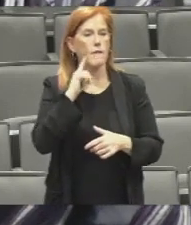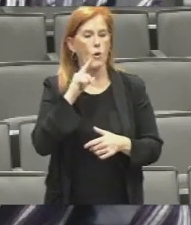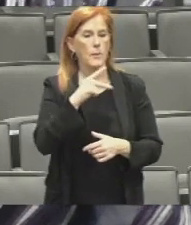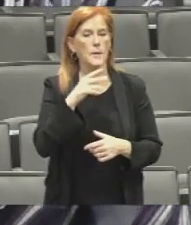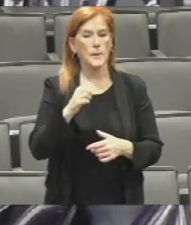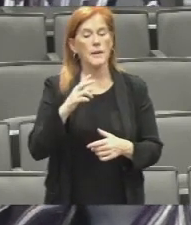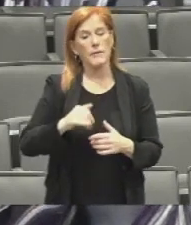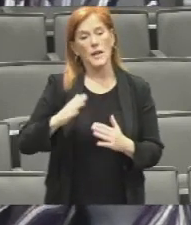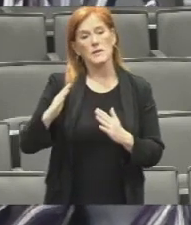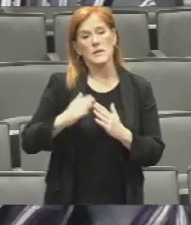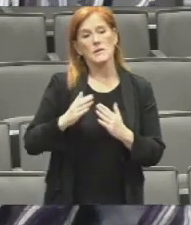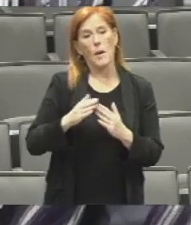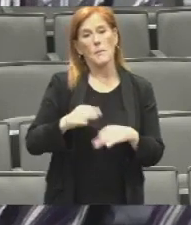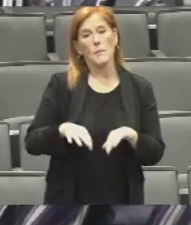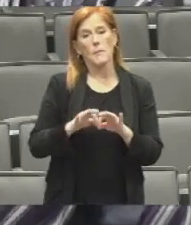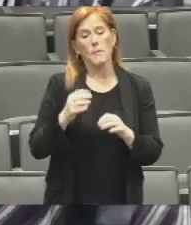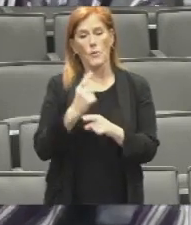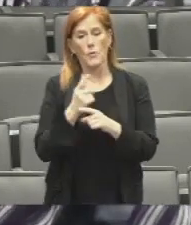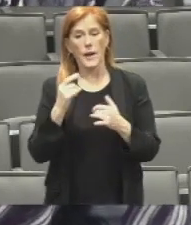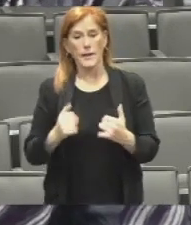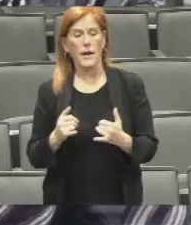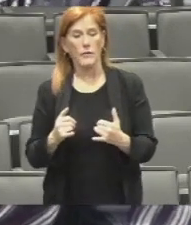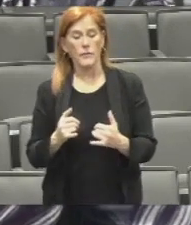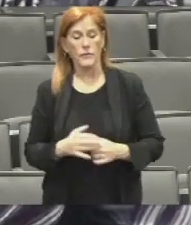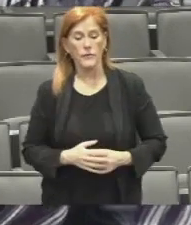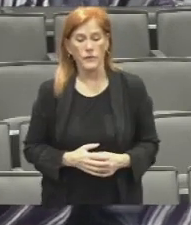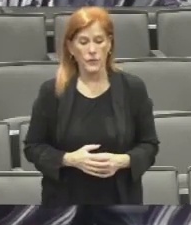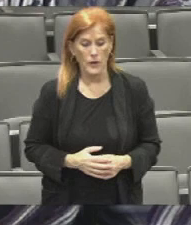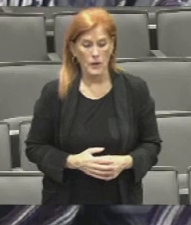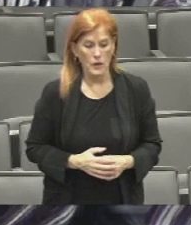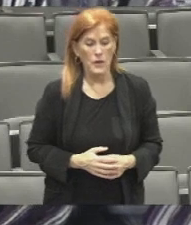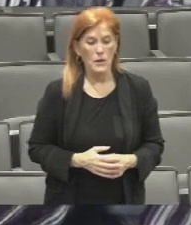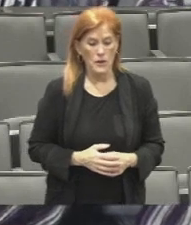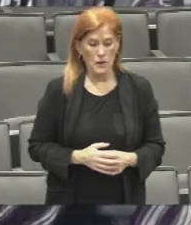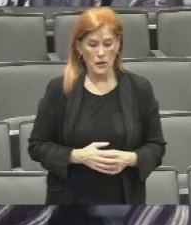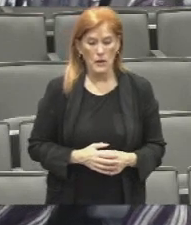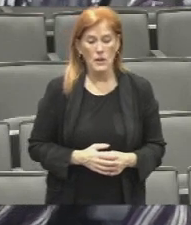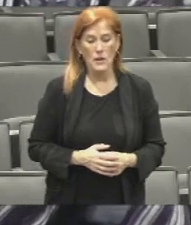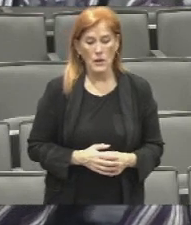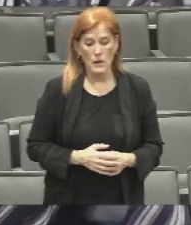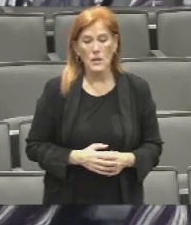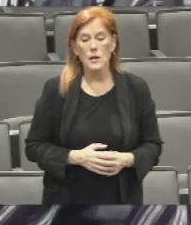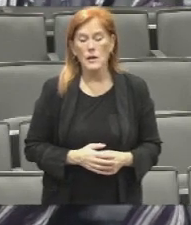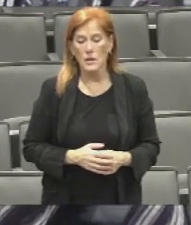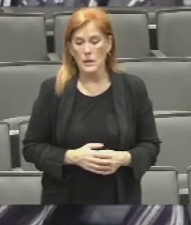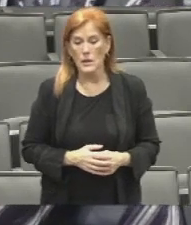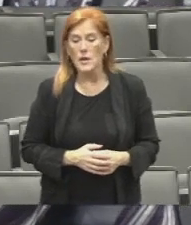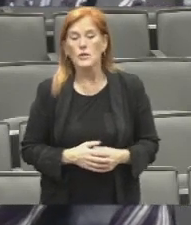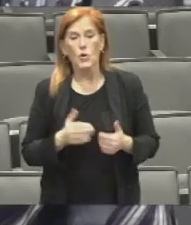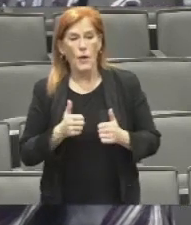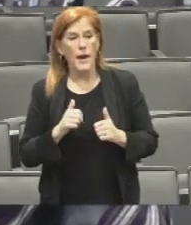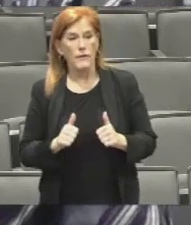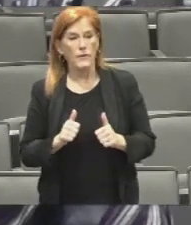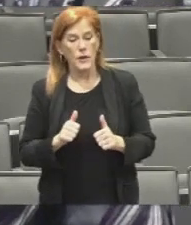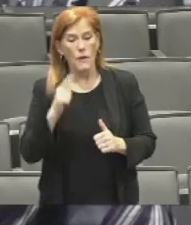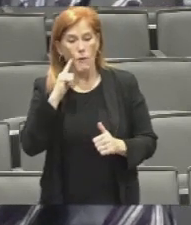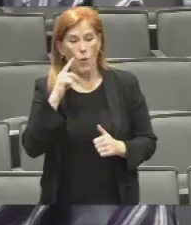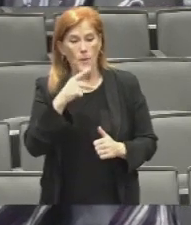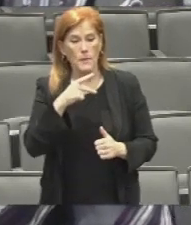at this time. And I think efforts to provide PPE to